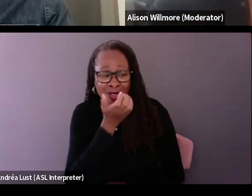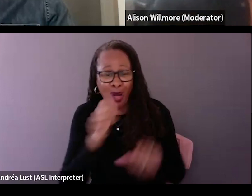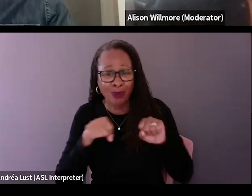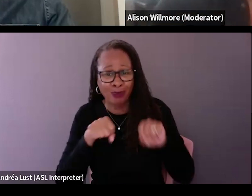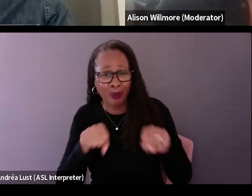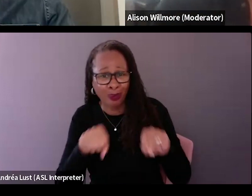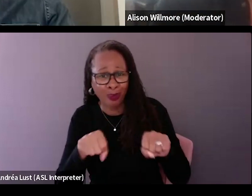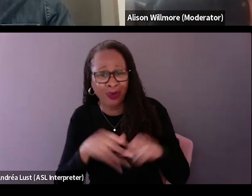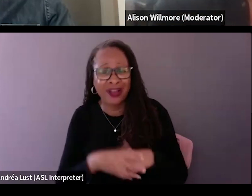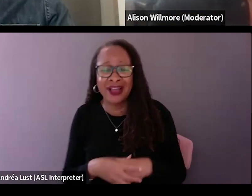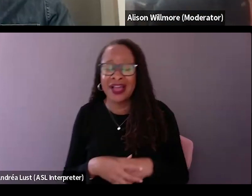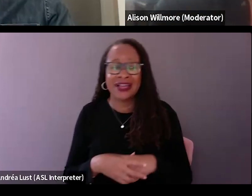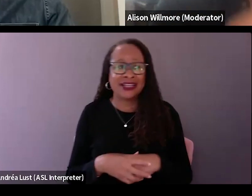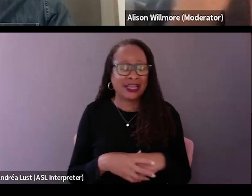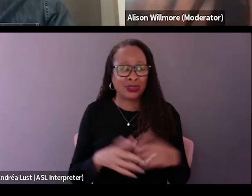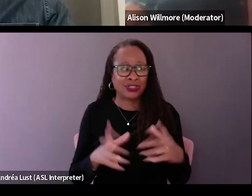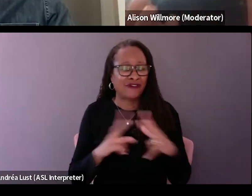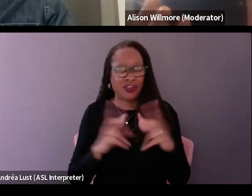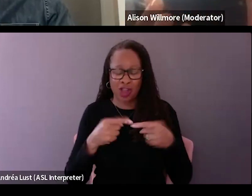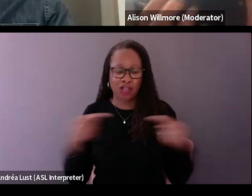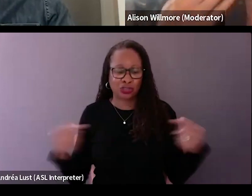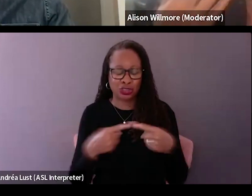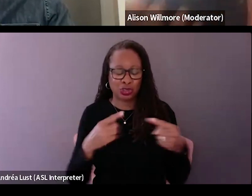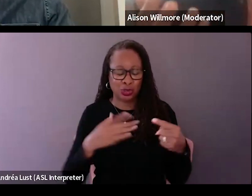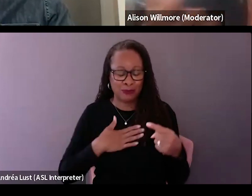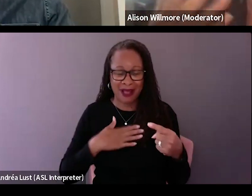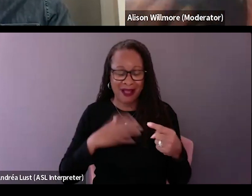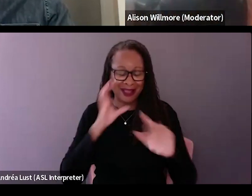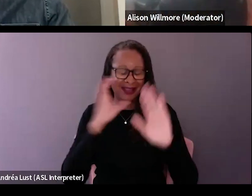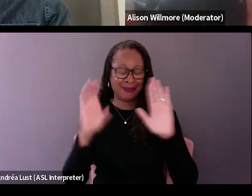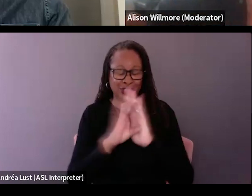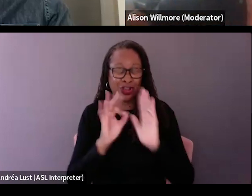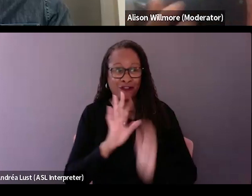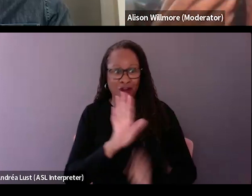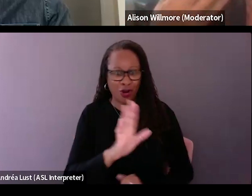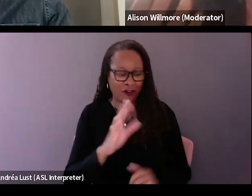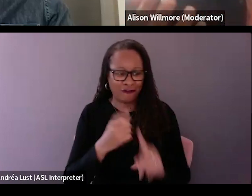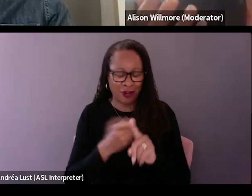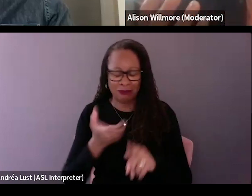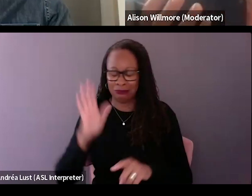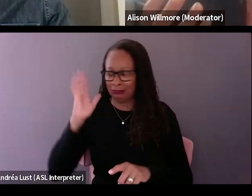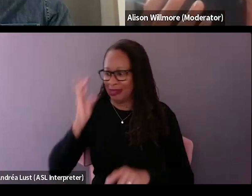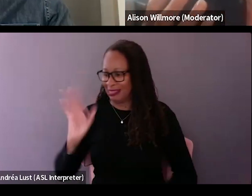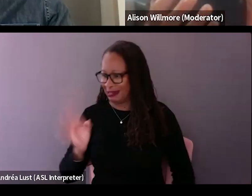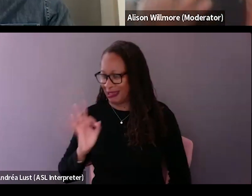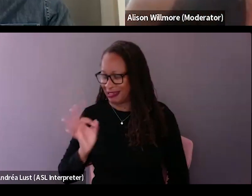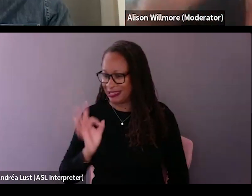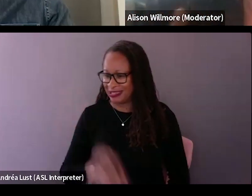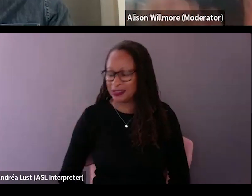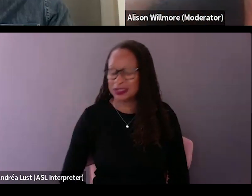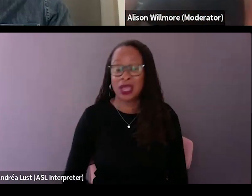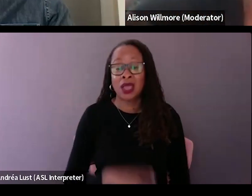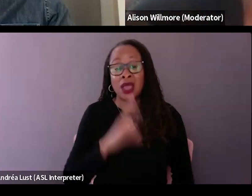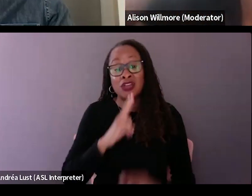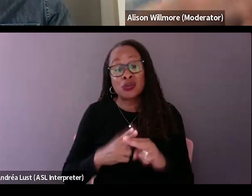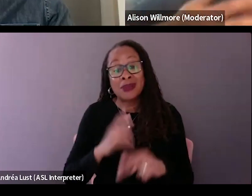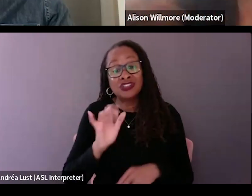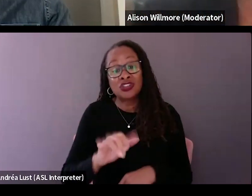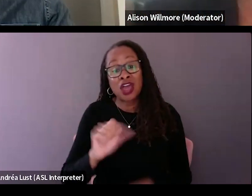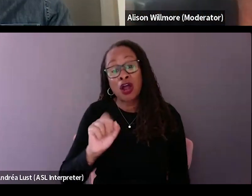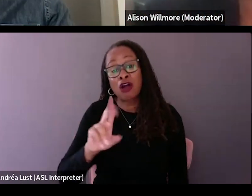the 90s. So you mentioned this, the archival material, and I have to imagine that being shown this